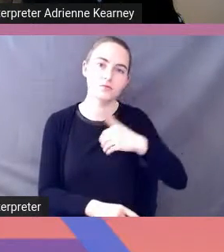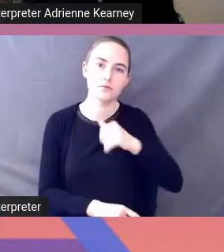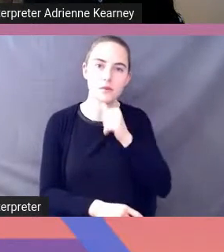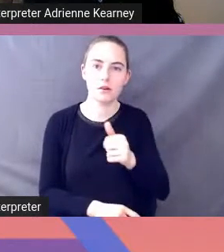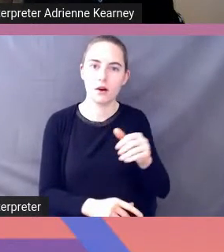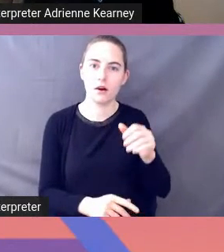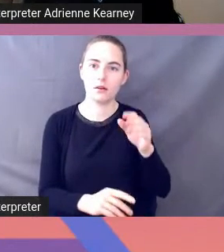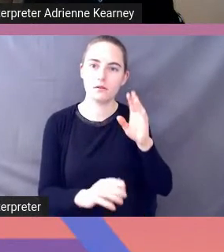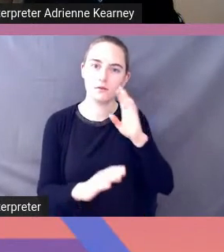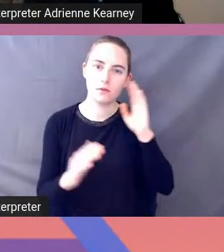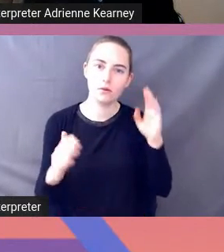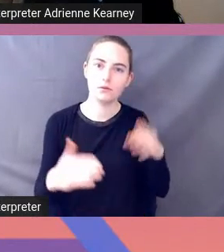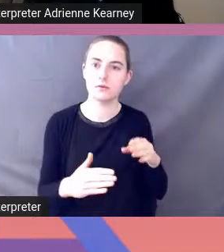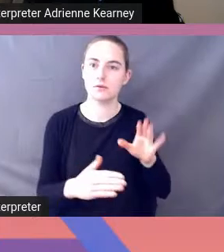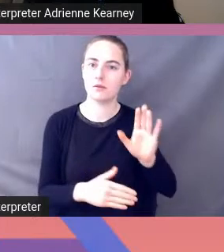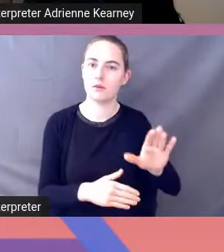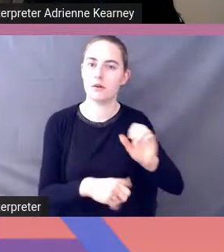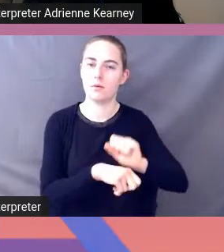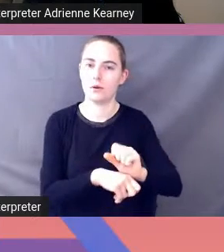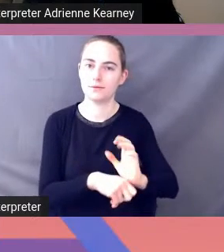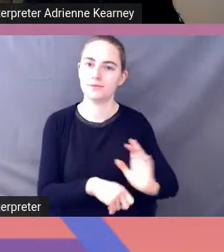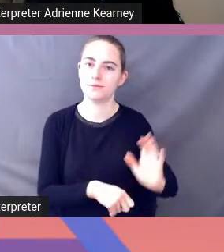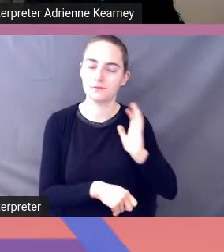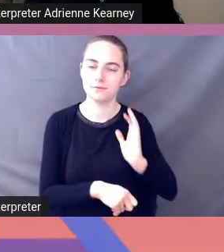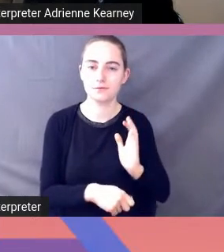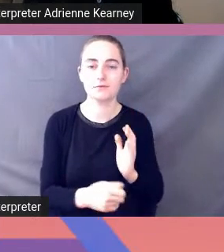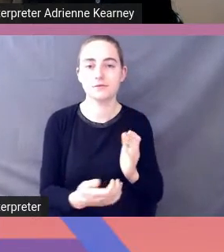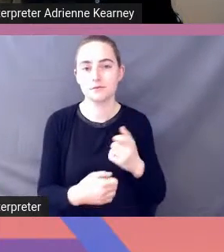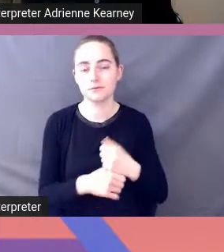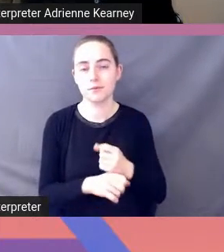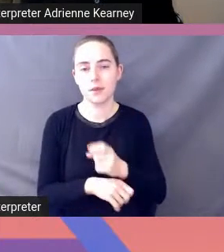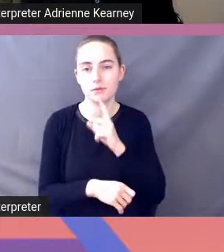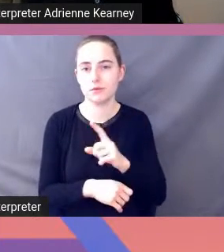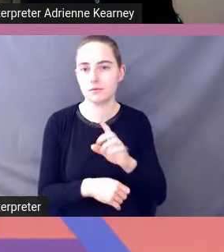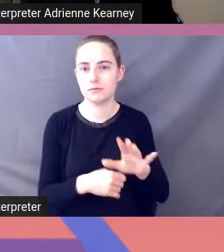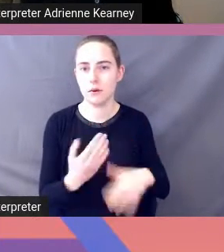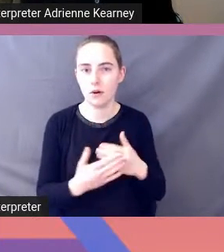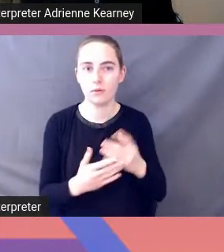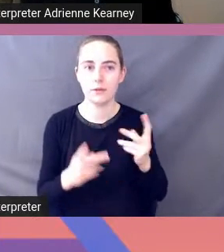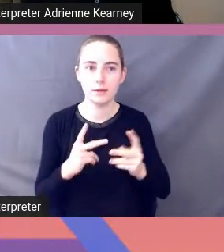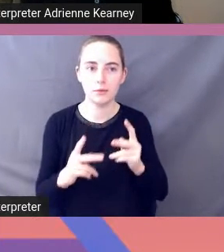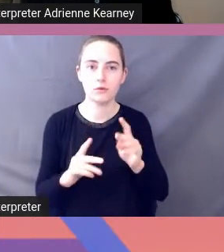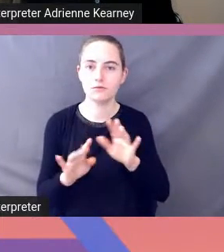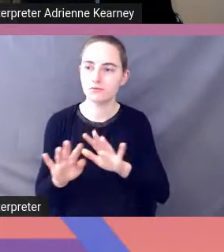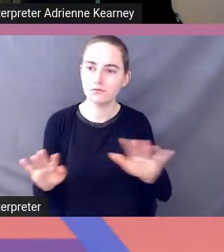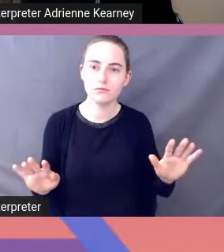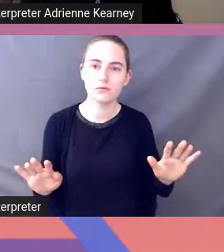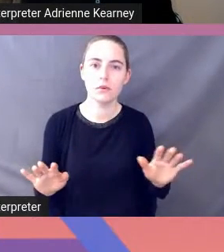being done by people of all colors and people of all different genders and people of all different gender